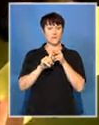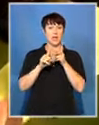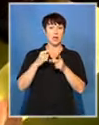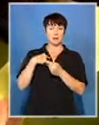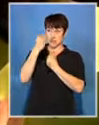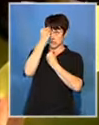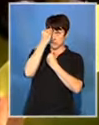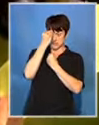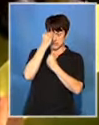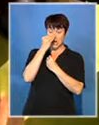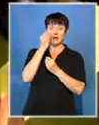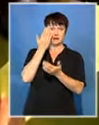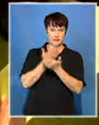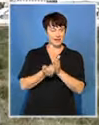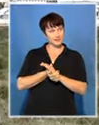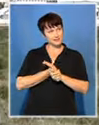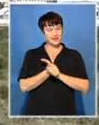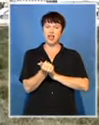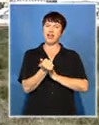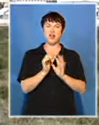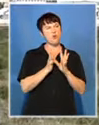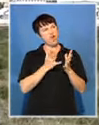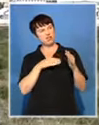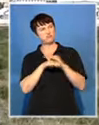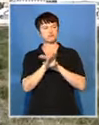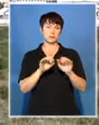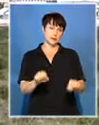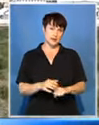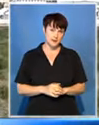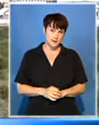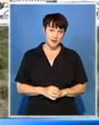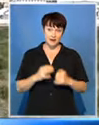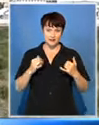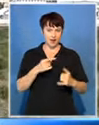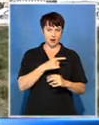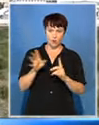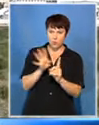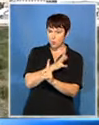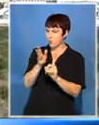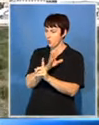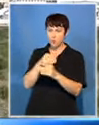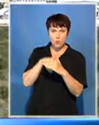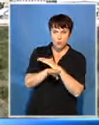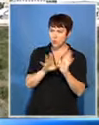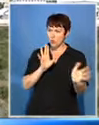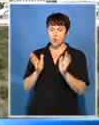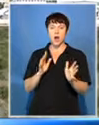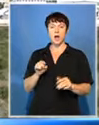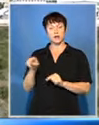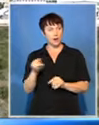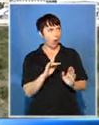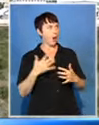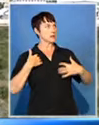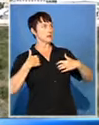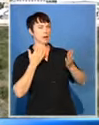that skill, you know, in order to conquer the world. As the mobilization campaign intensifies, people's expectations are also